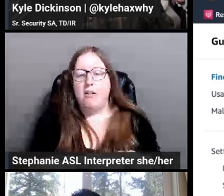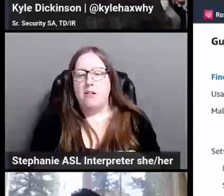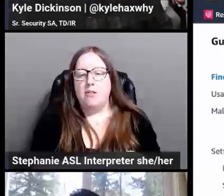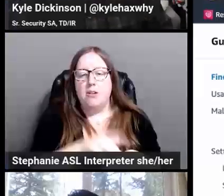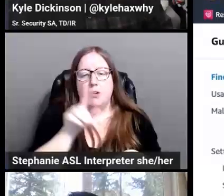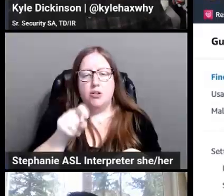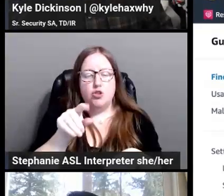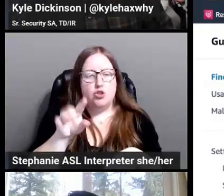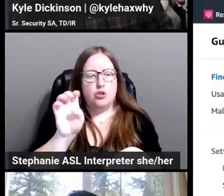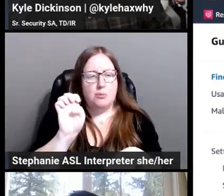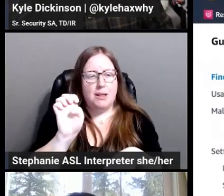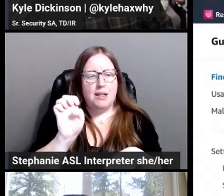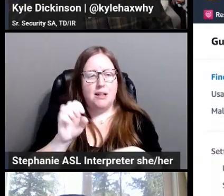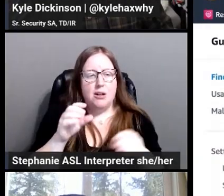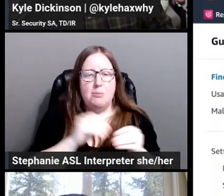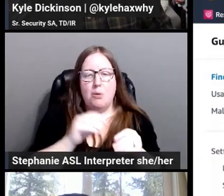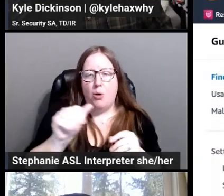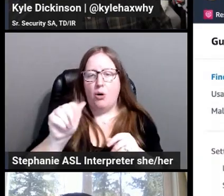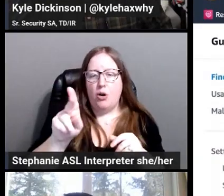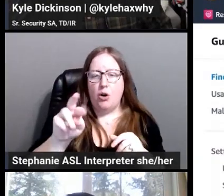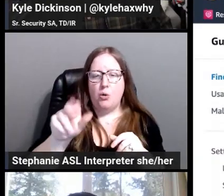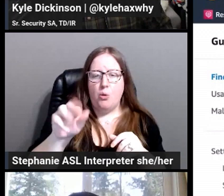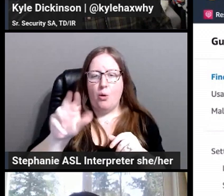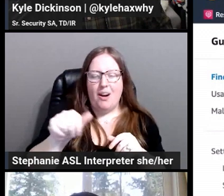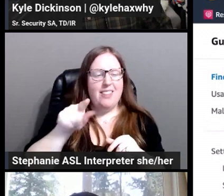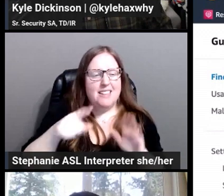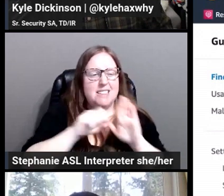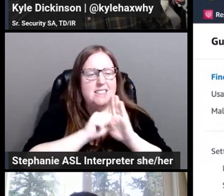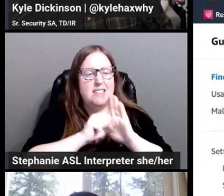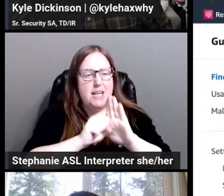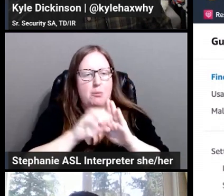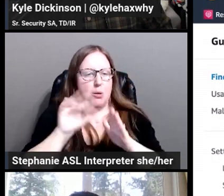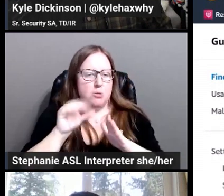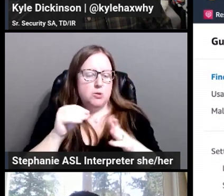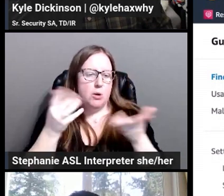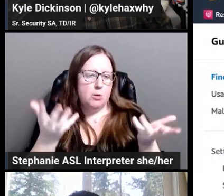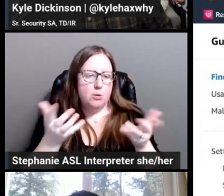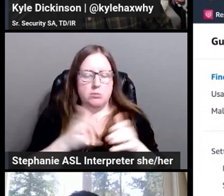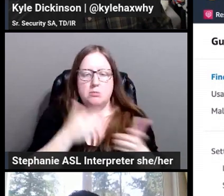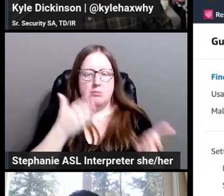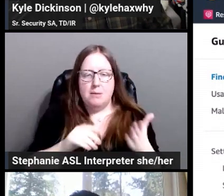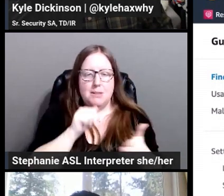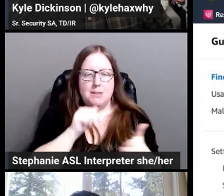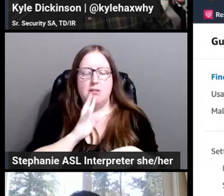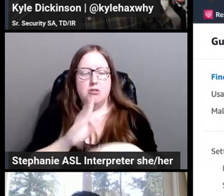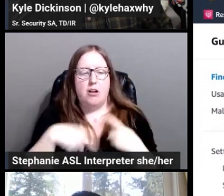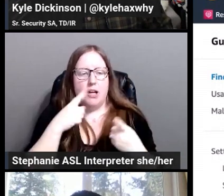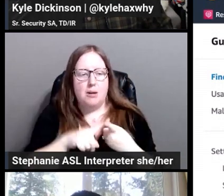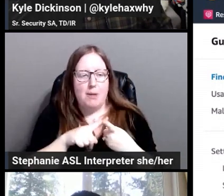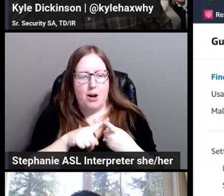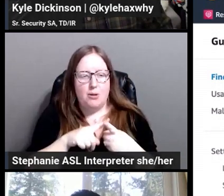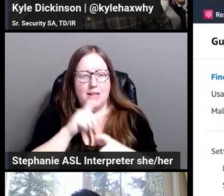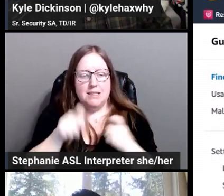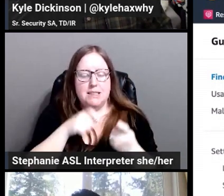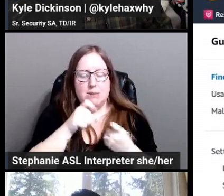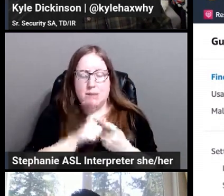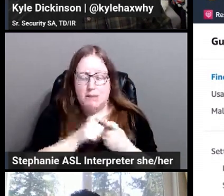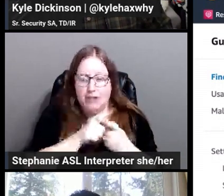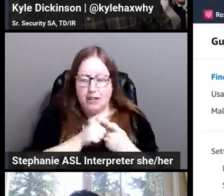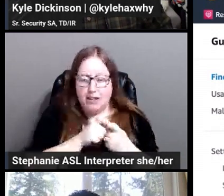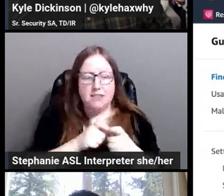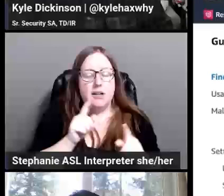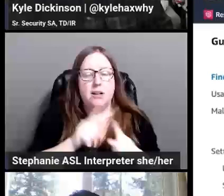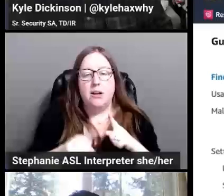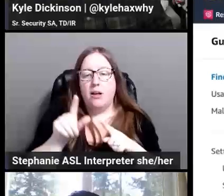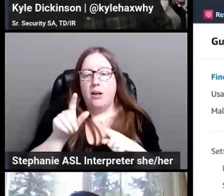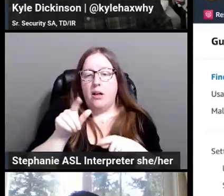be more of Aurora. This is a sample finding, so it's probably not talking about the engine specifically here. The ARN